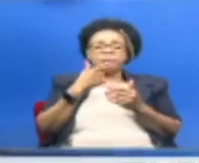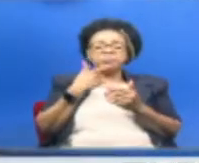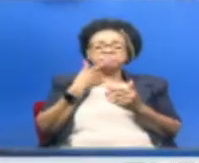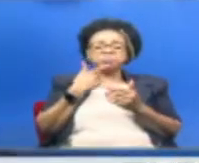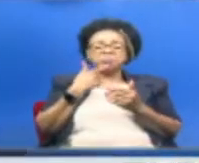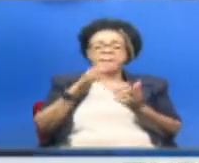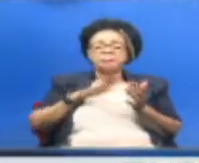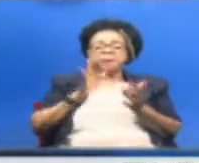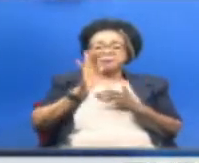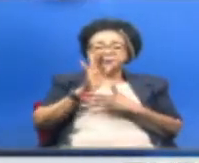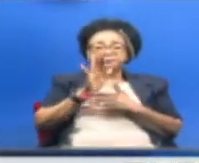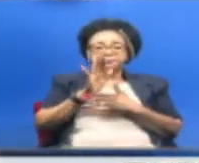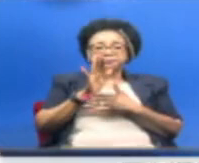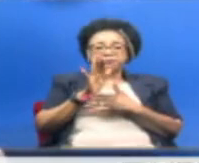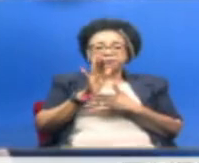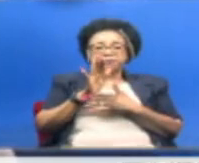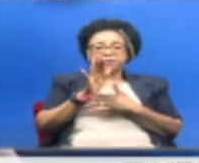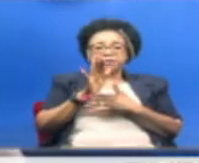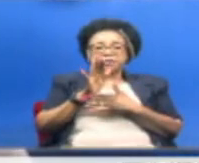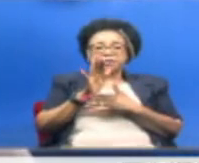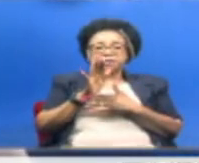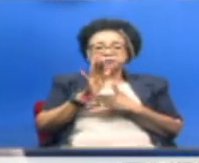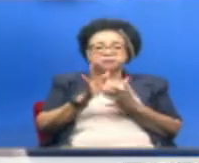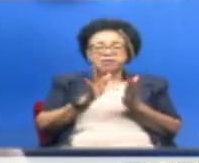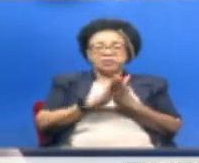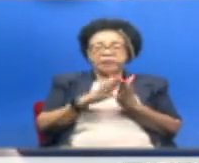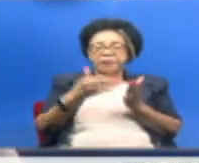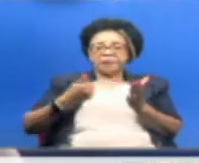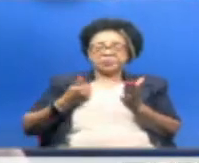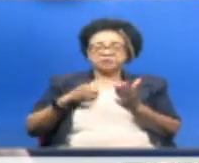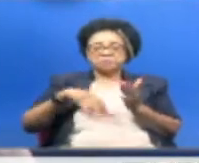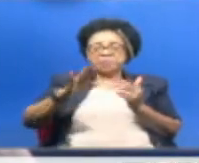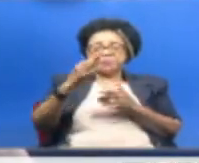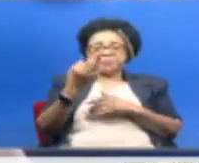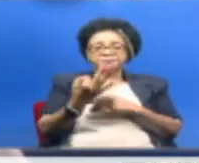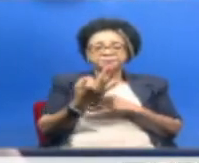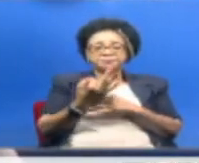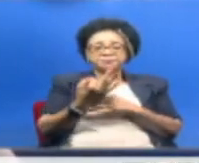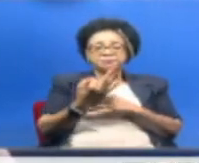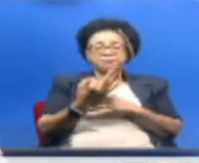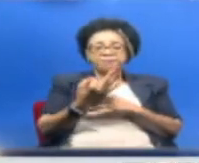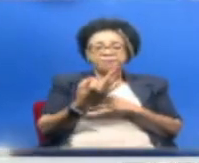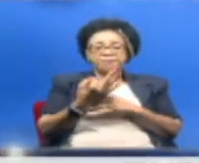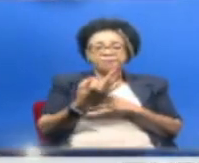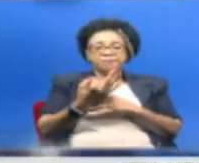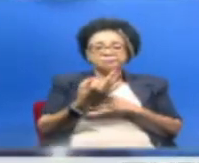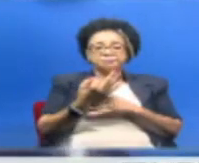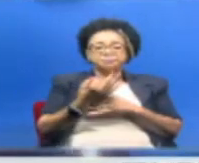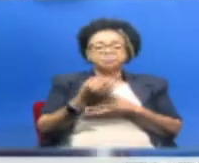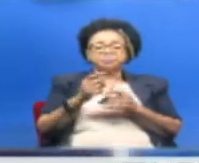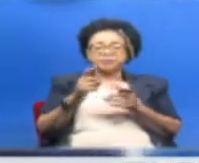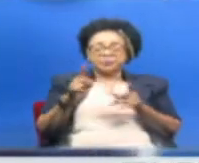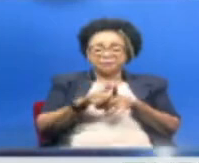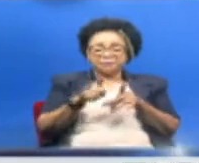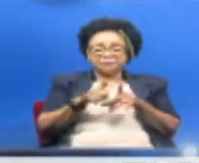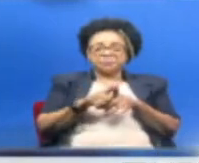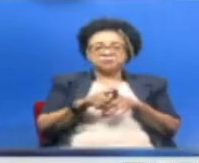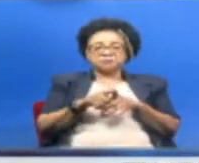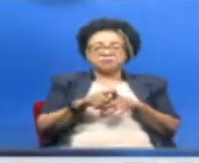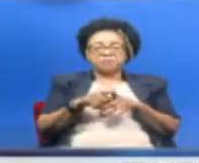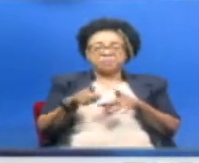yake na wasichana wake watatu, alafu na bibi ya shemeji yake, alafu